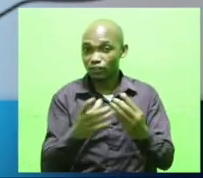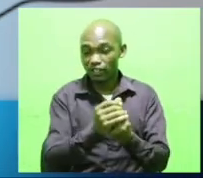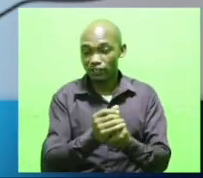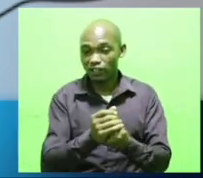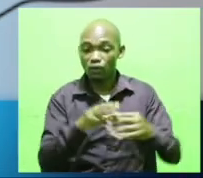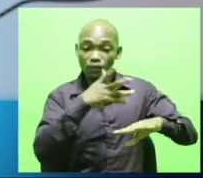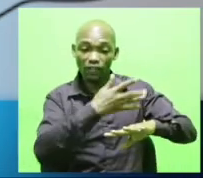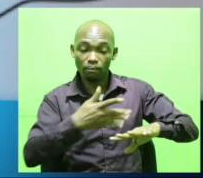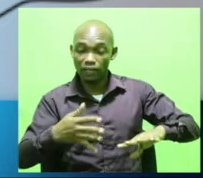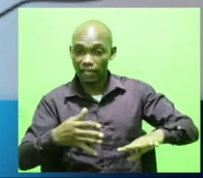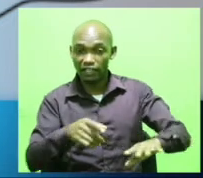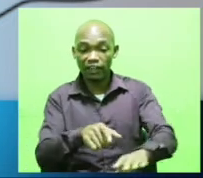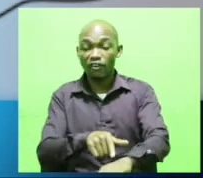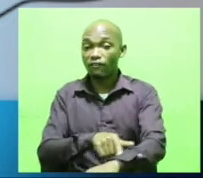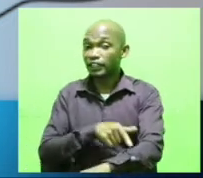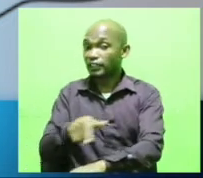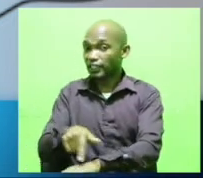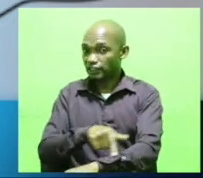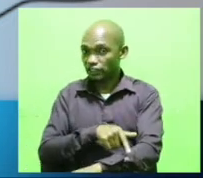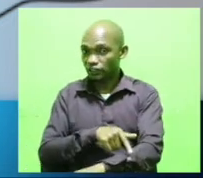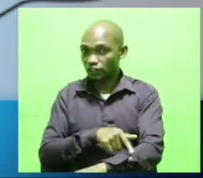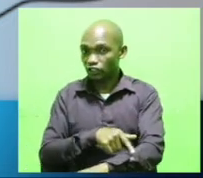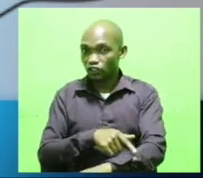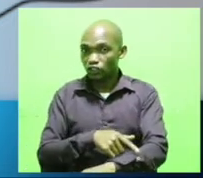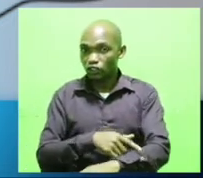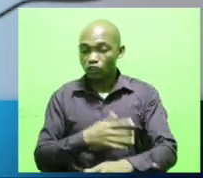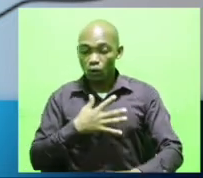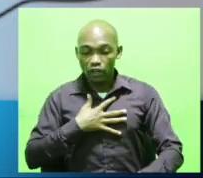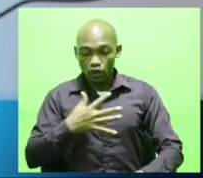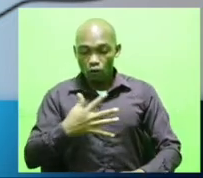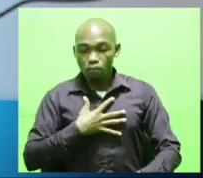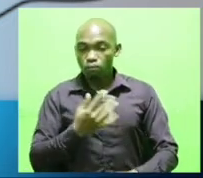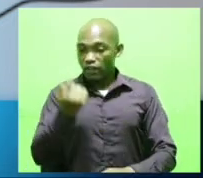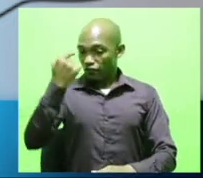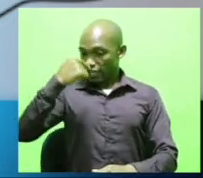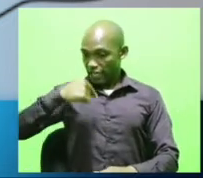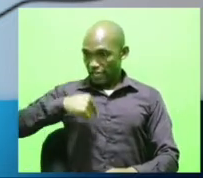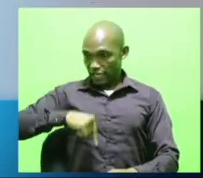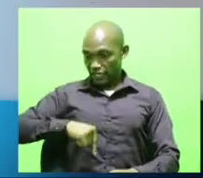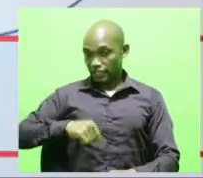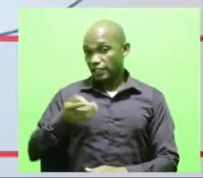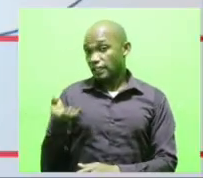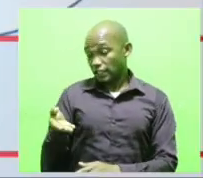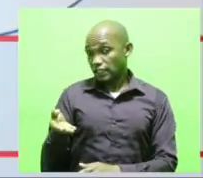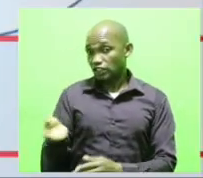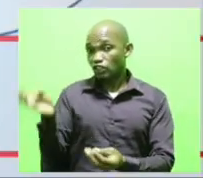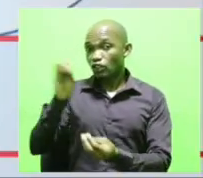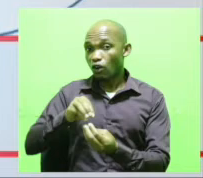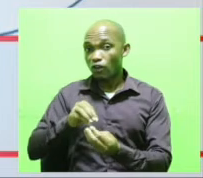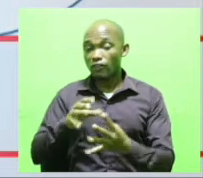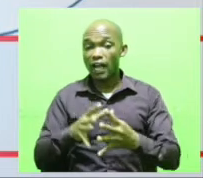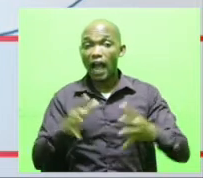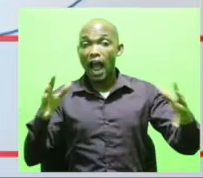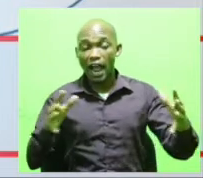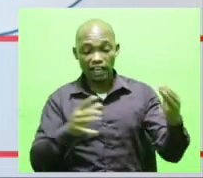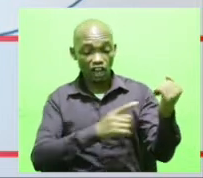dioxide exchange between the alveolar membrane and the blood vessels. When we breathe in,